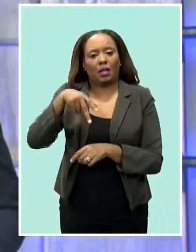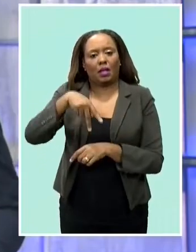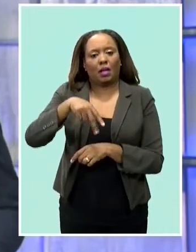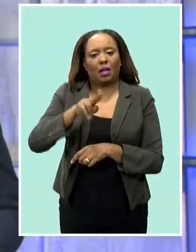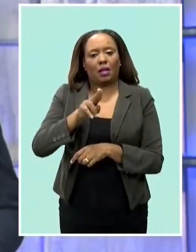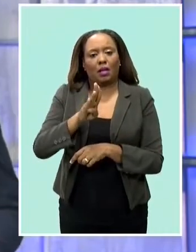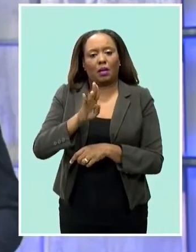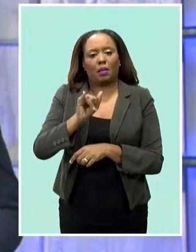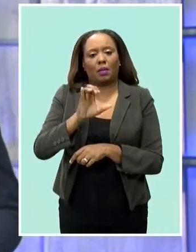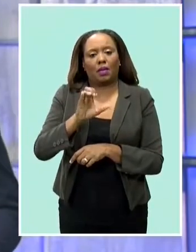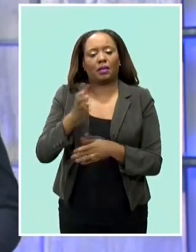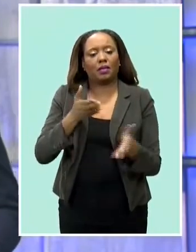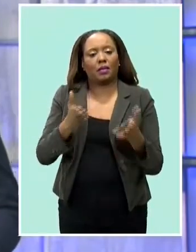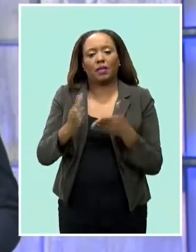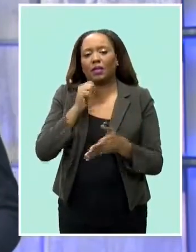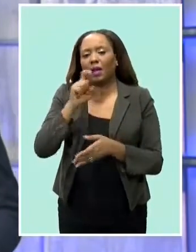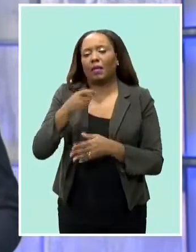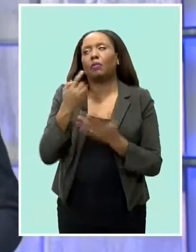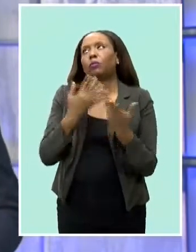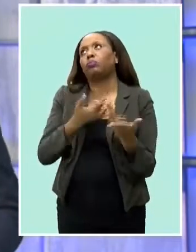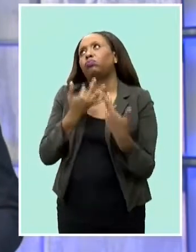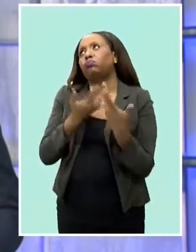3 months before receiving a salary.